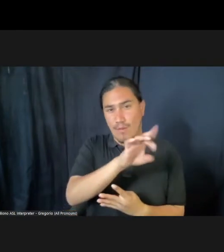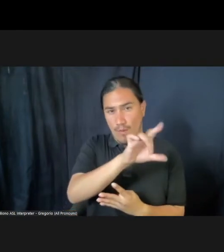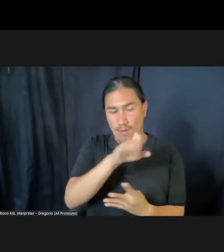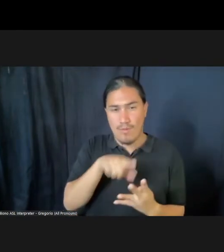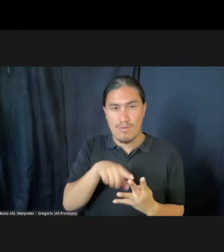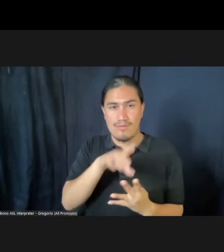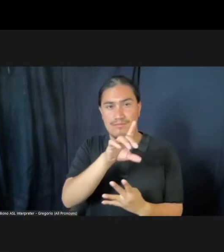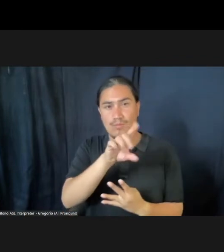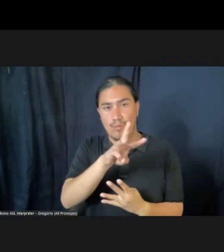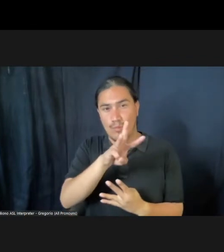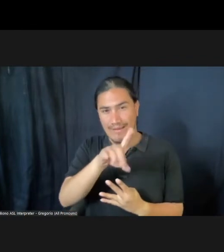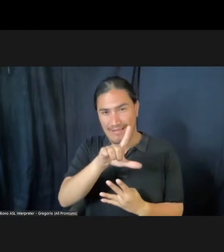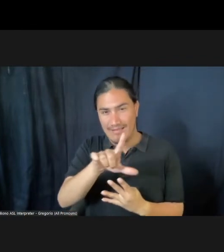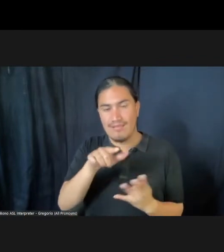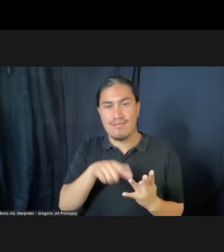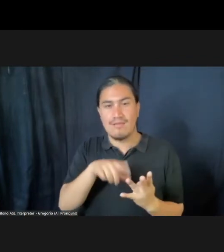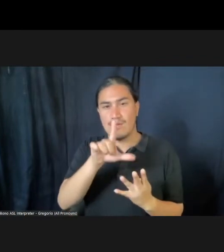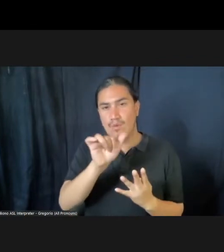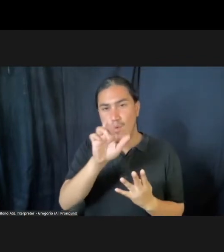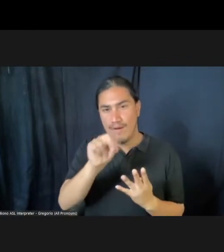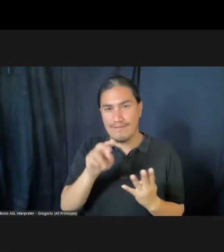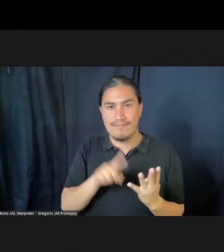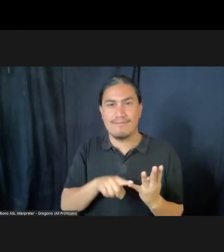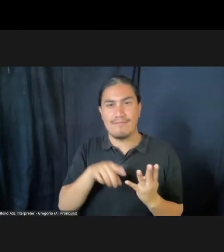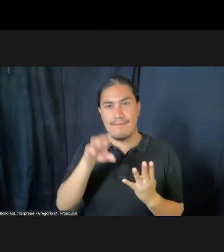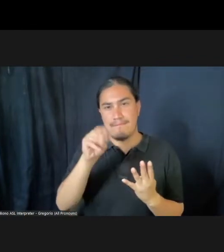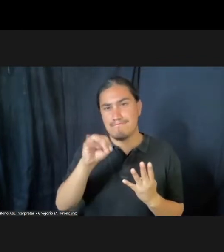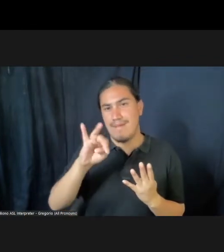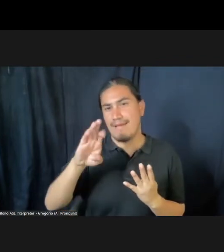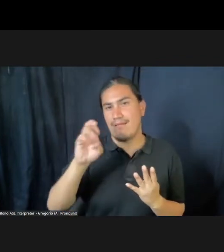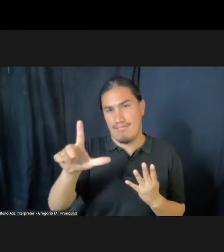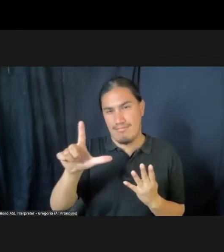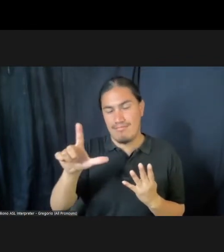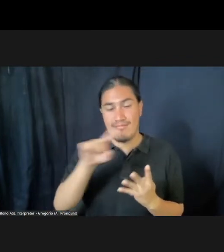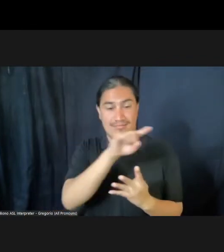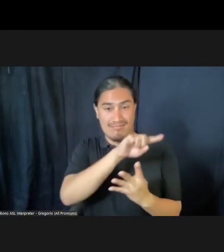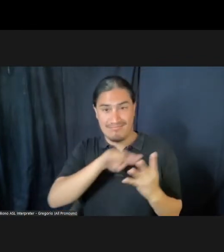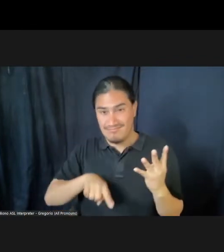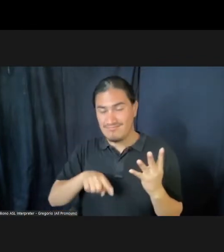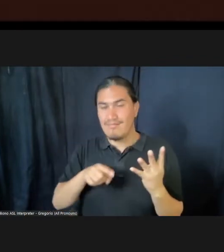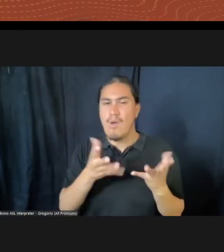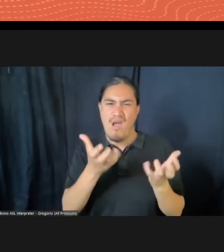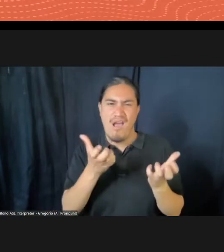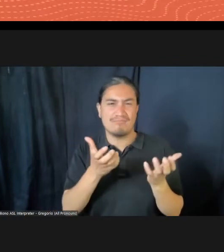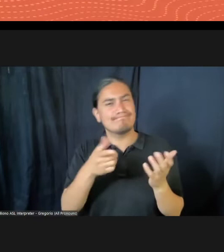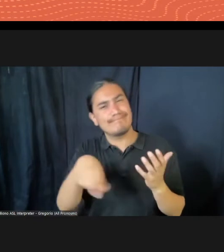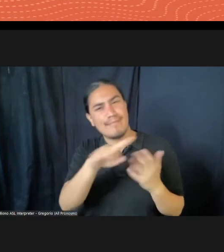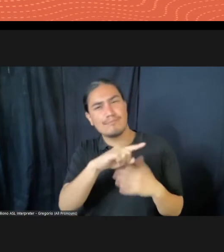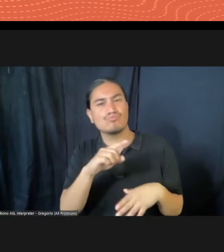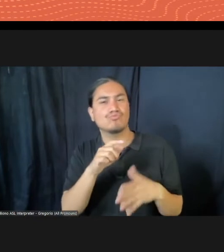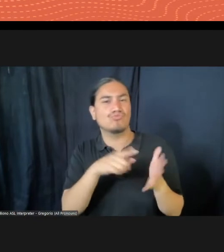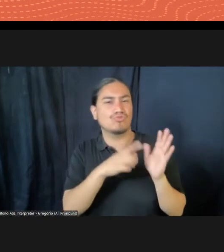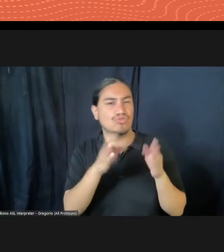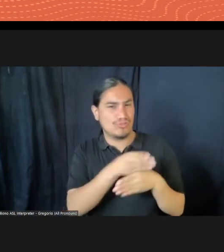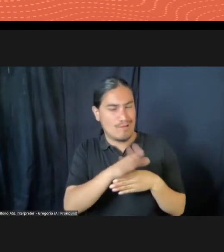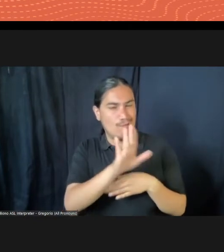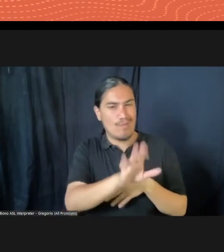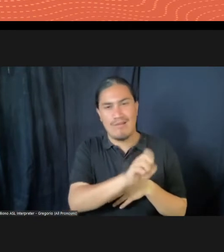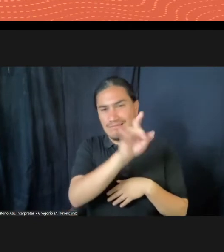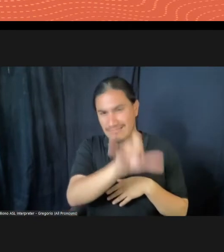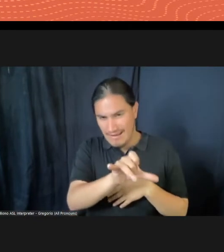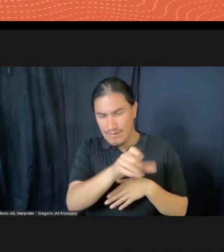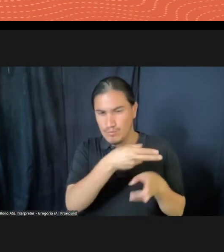Lauren Gunderson, and Michael Rohd. And we've asked them each to share an excerpt of their essay with us and offer